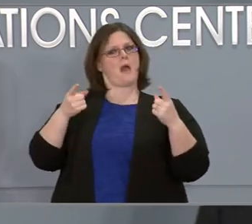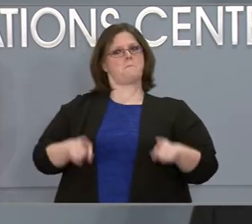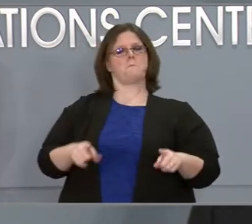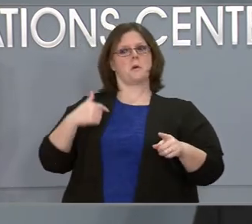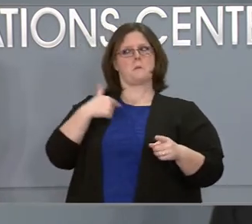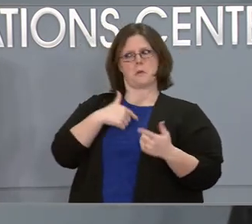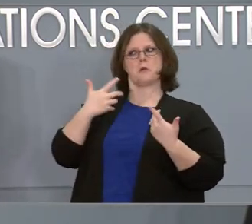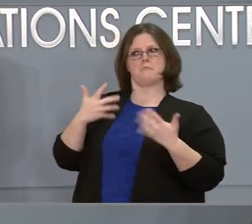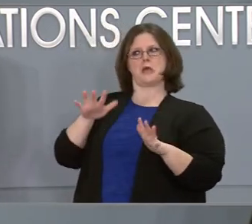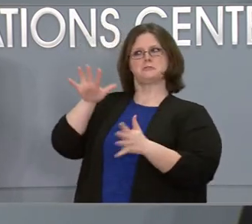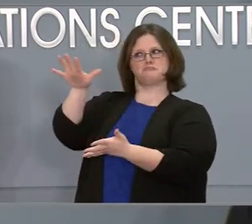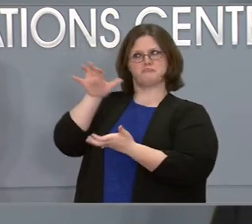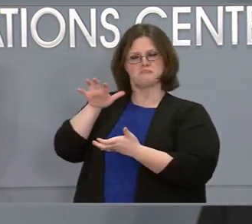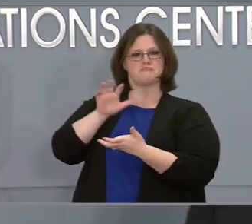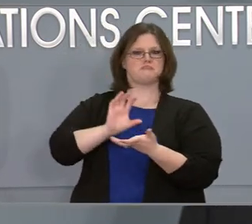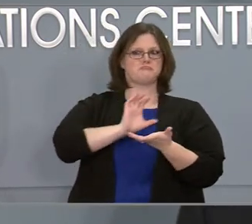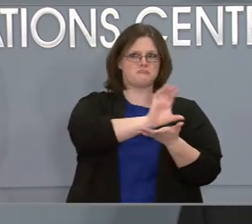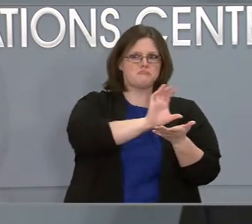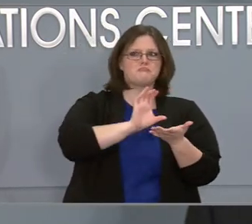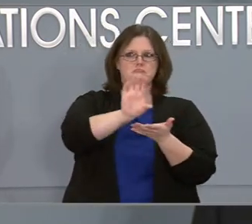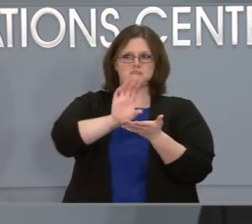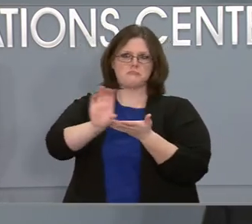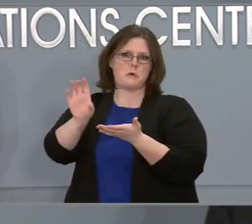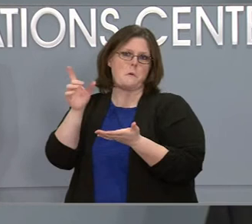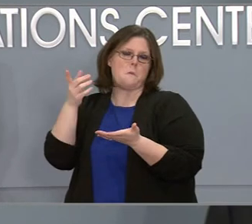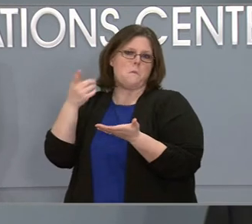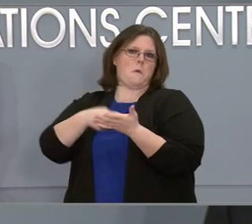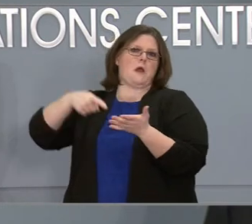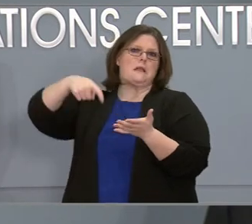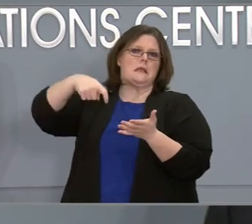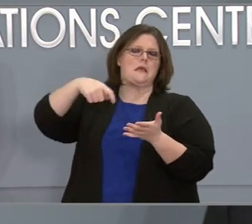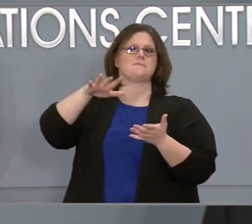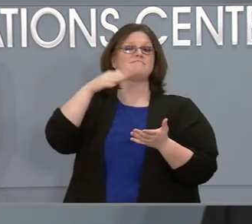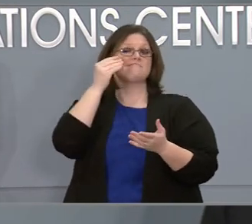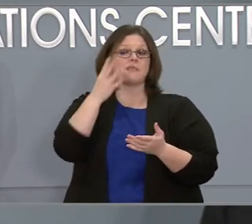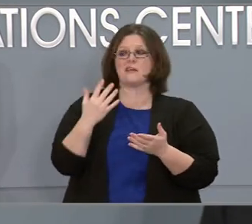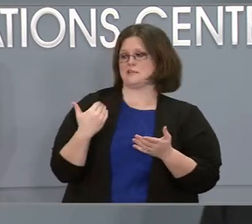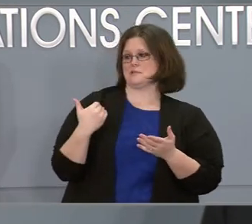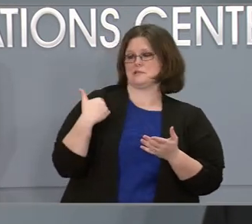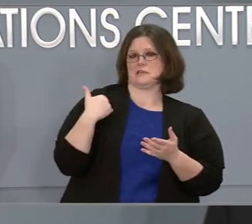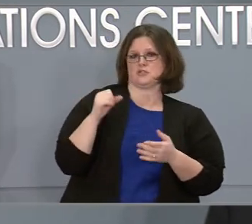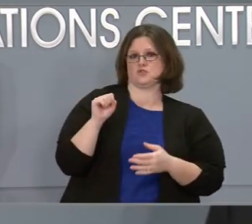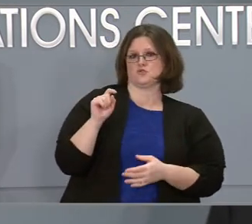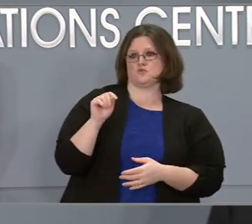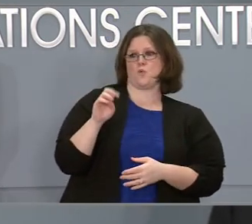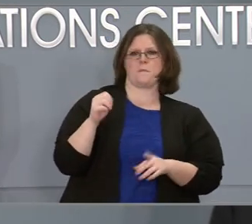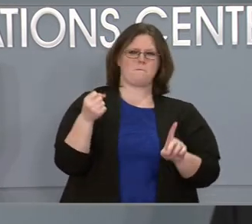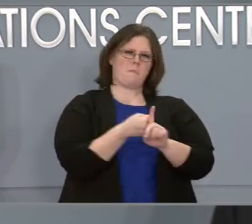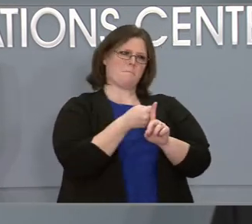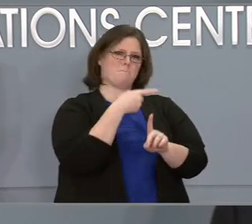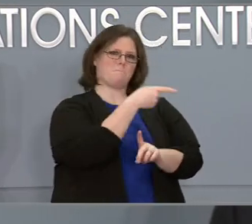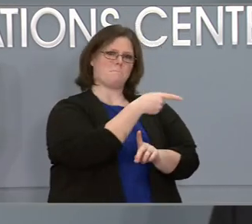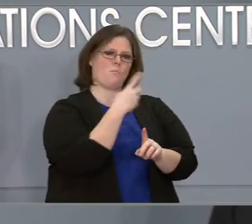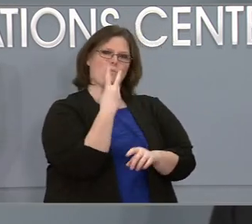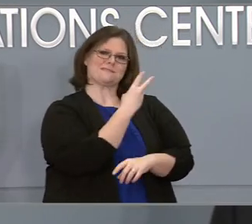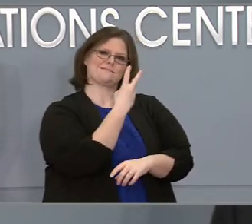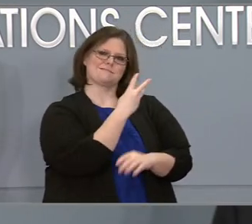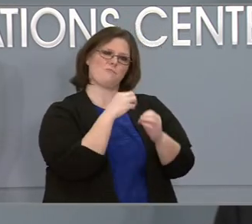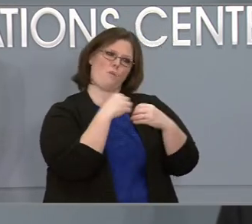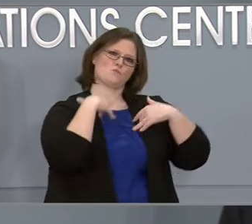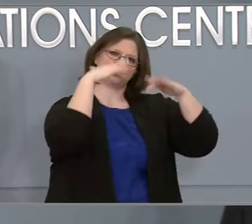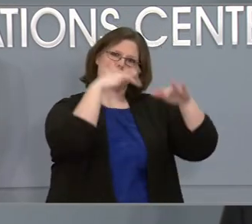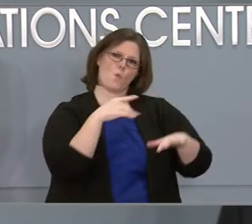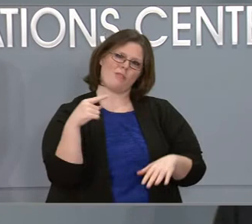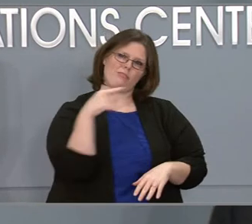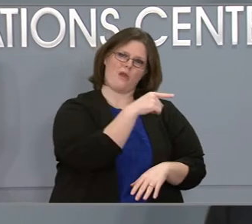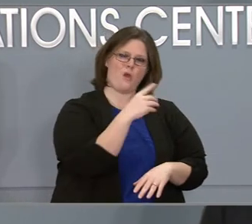of our supplies back to where they should be. And as I mentioned, you know, the storm previously hit our western divisions harder than it did our eastern division.